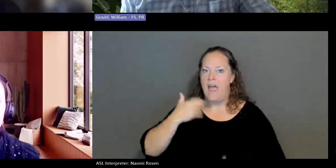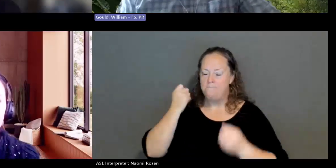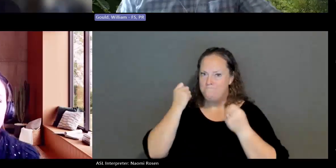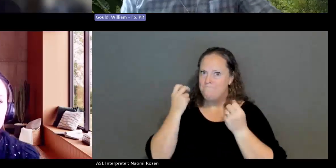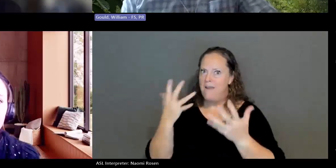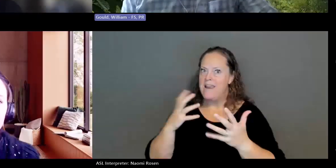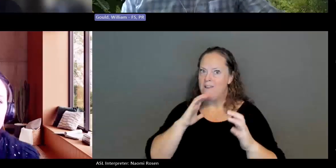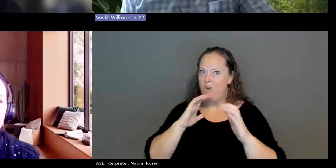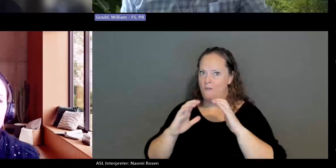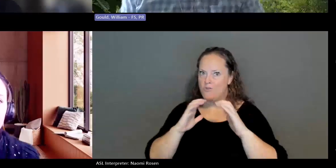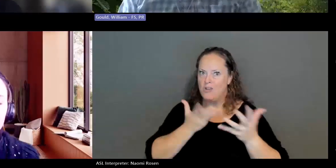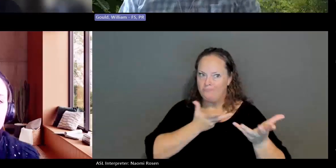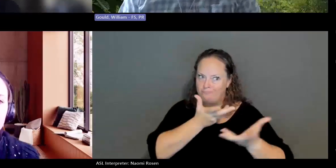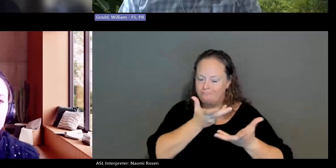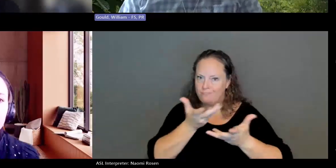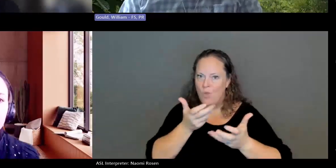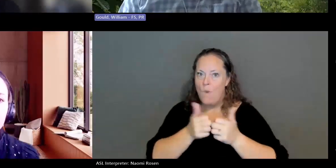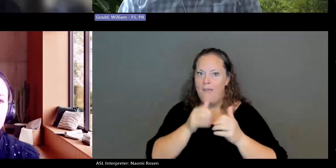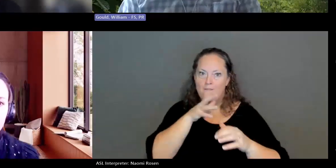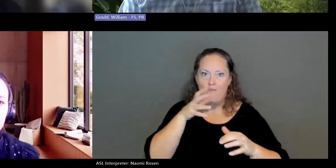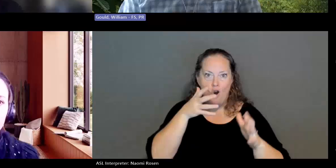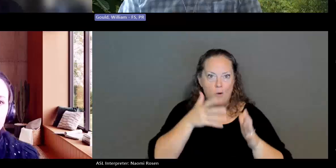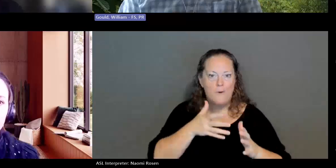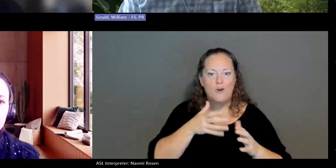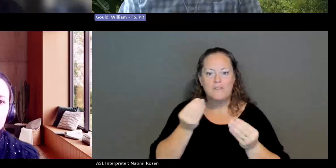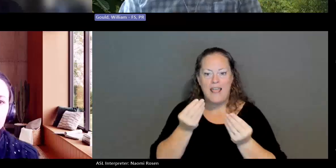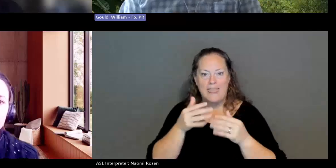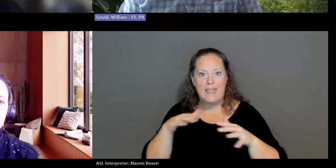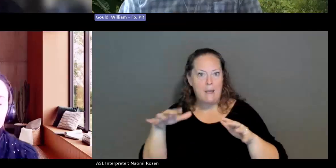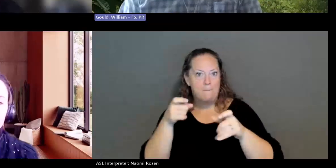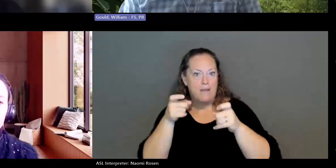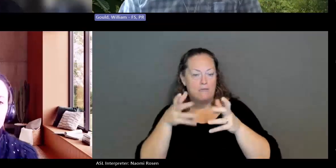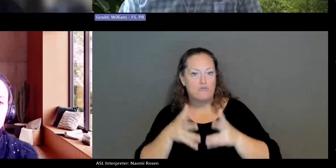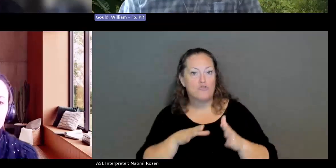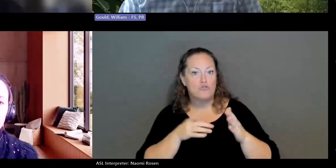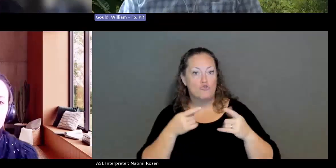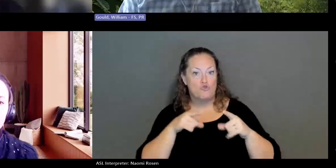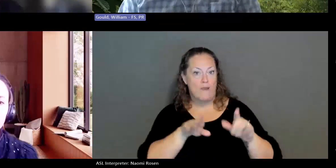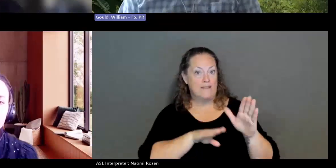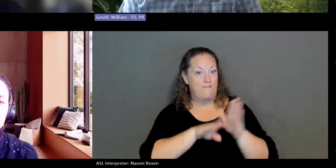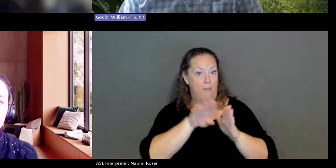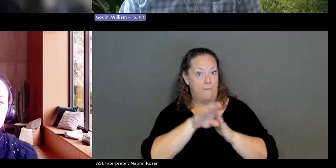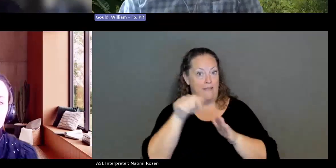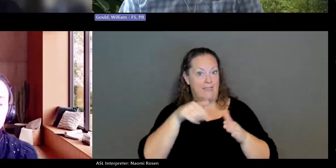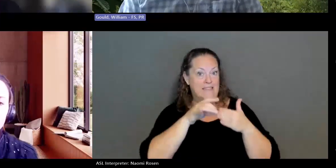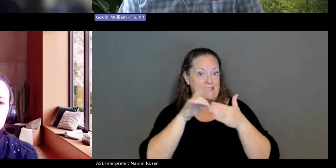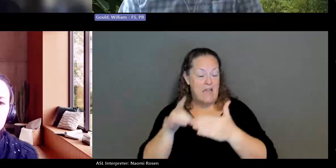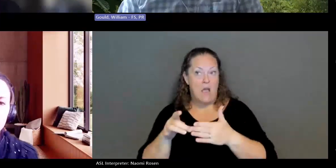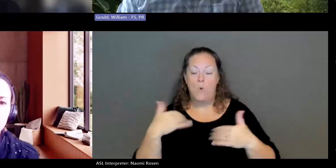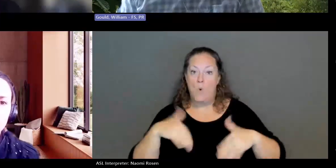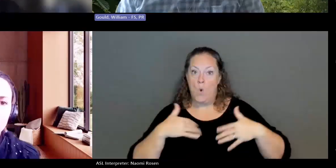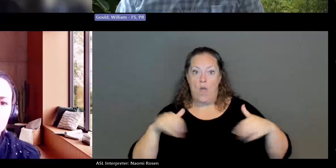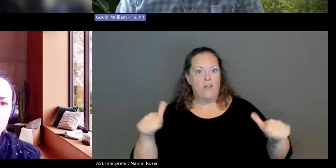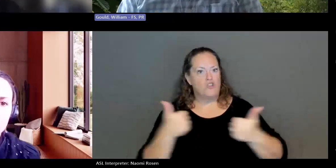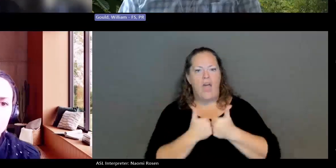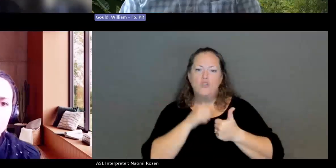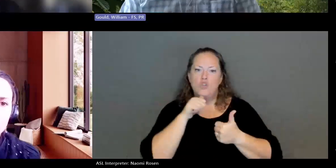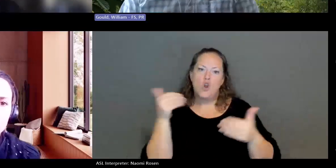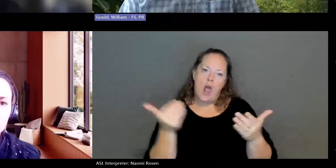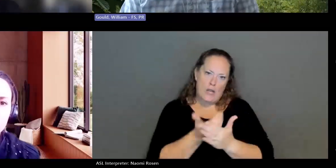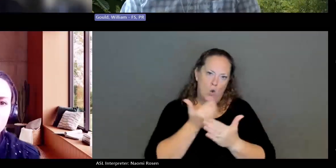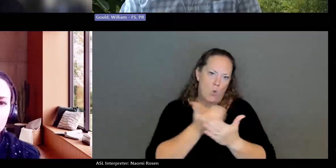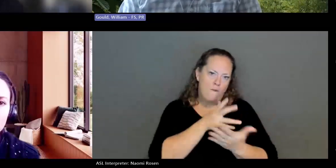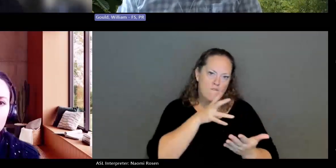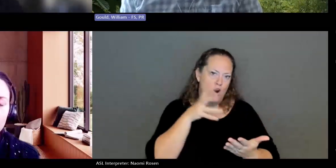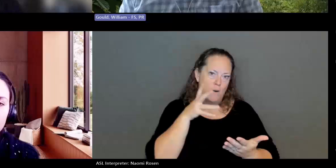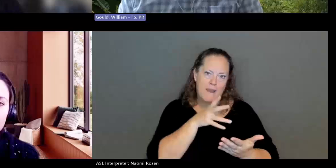and land managers as we developed this, and the challenges are not new. I mean, farming is all